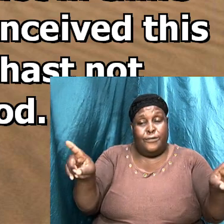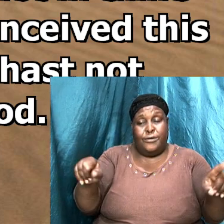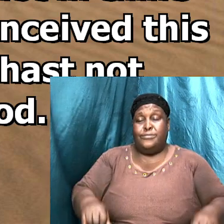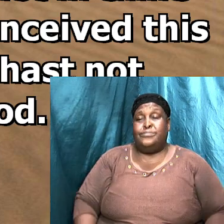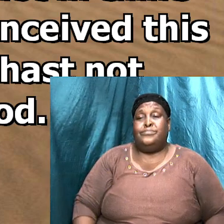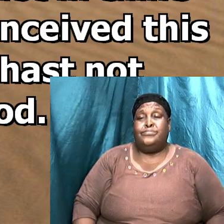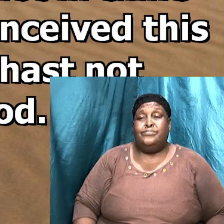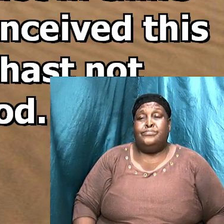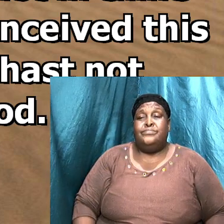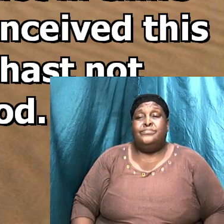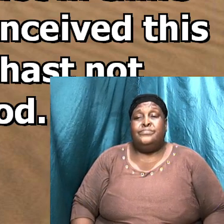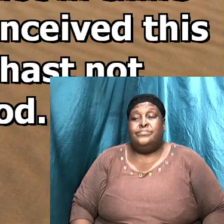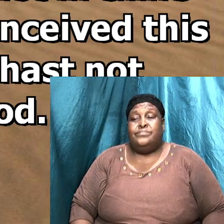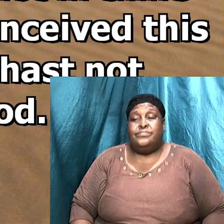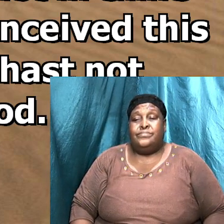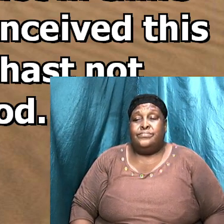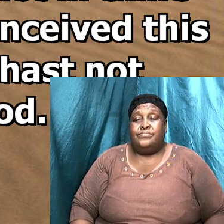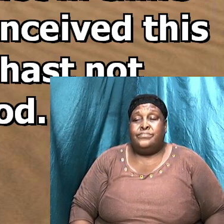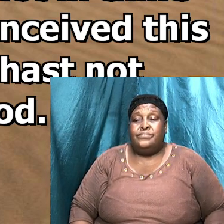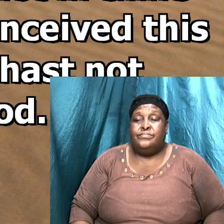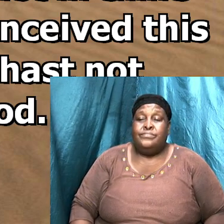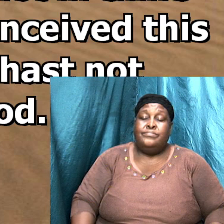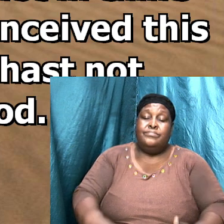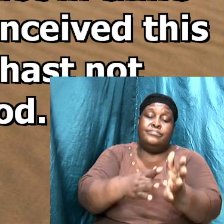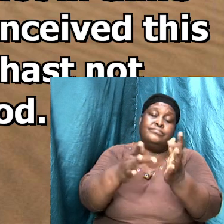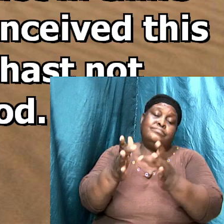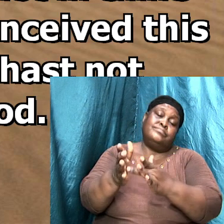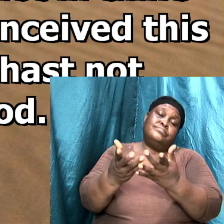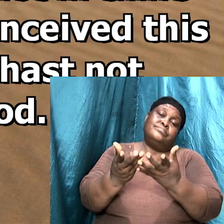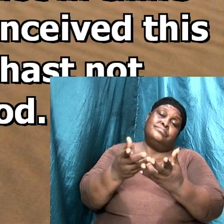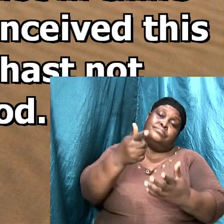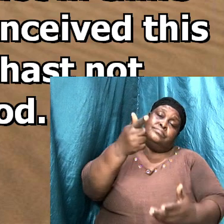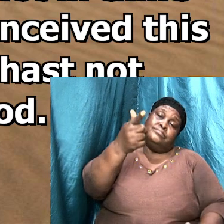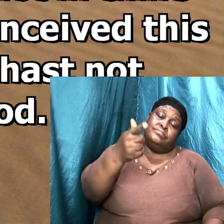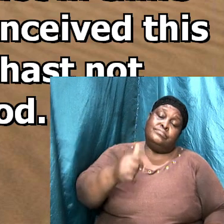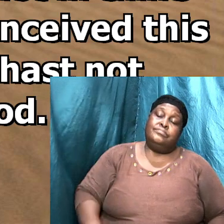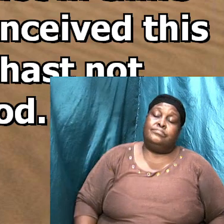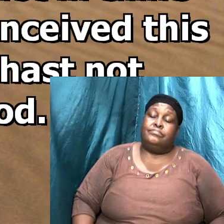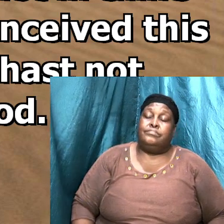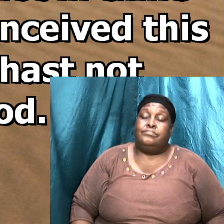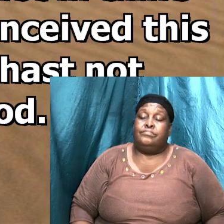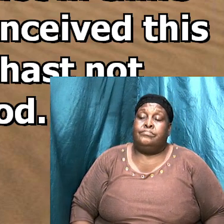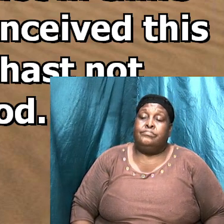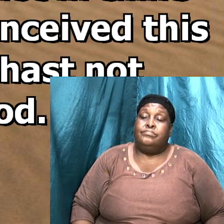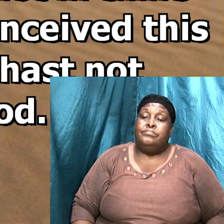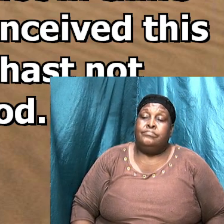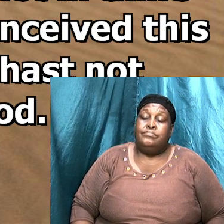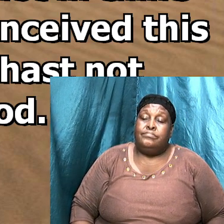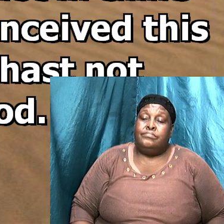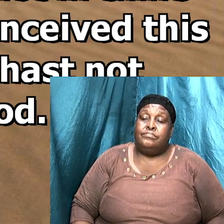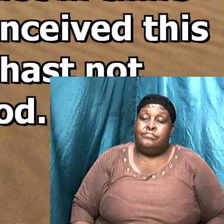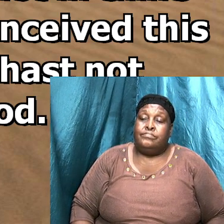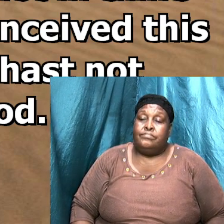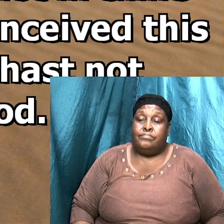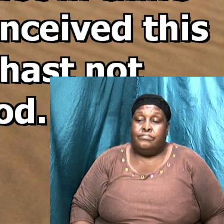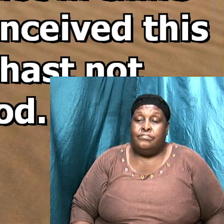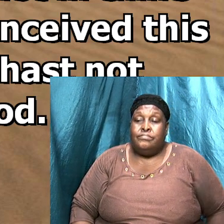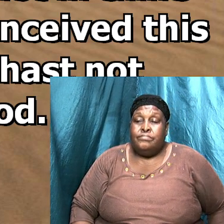us look also at 1 Corinthians 3, 16 and 17.